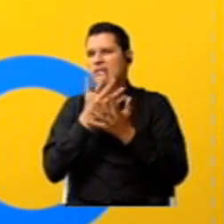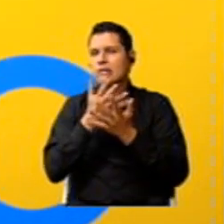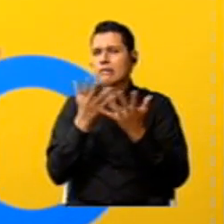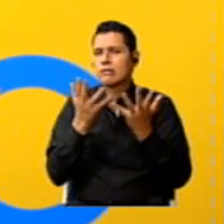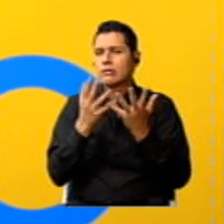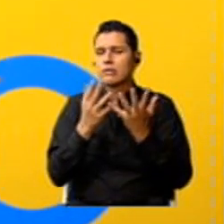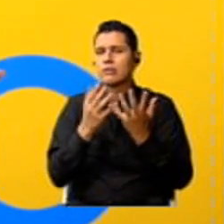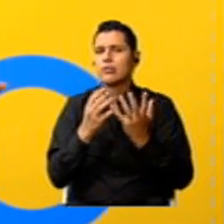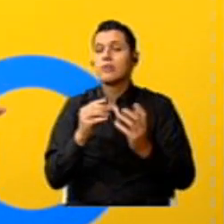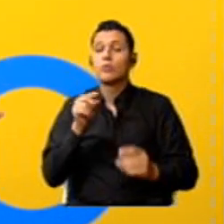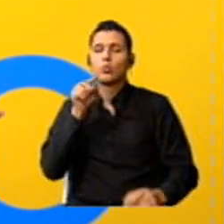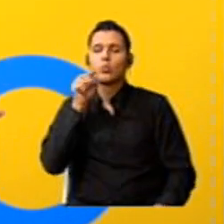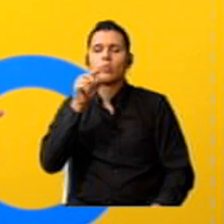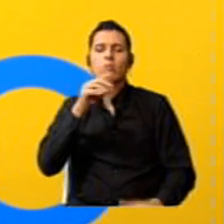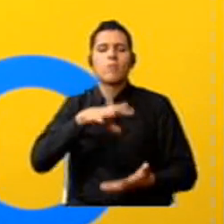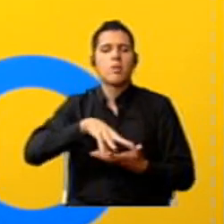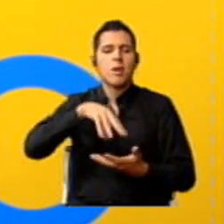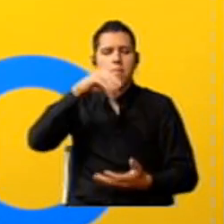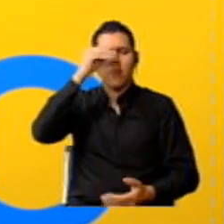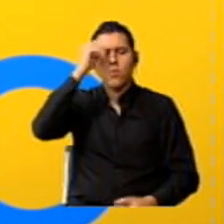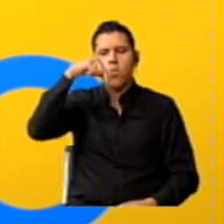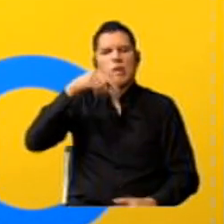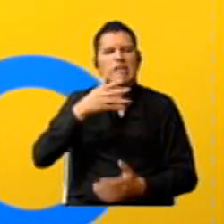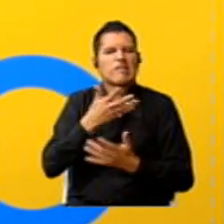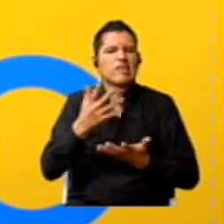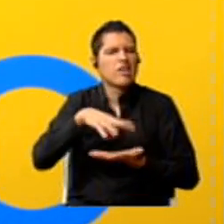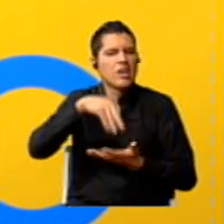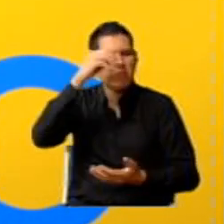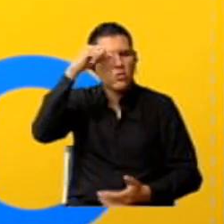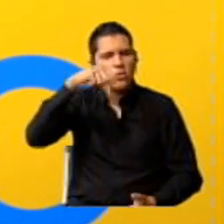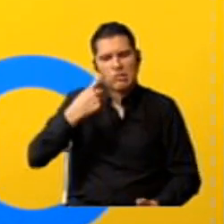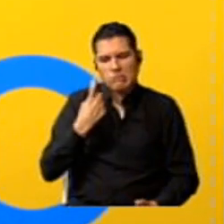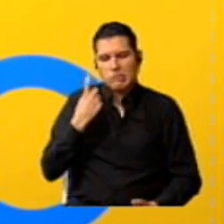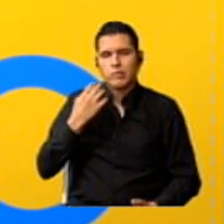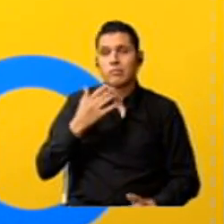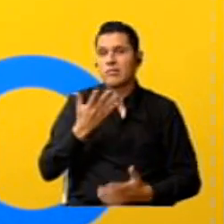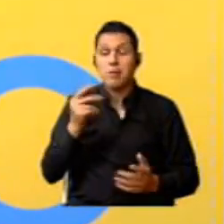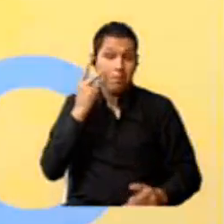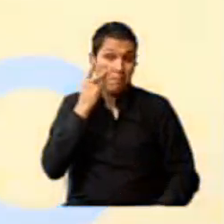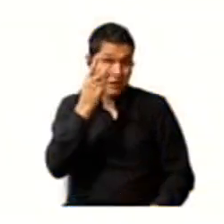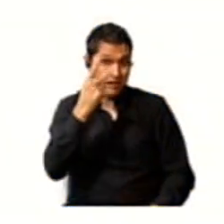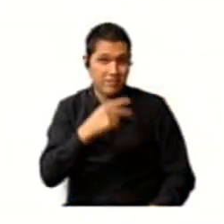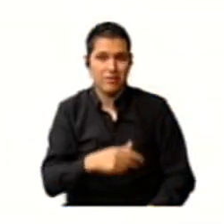we learn today. Let's check. Look.